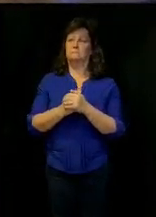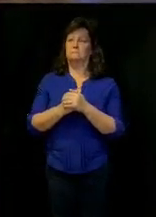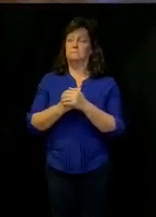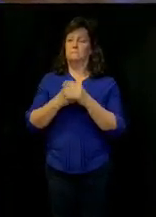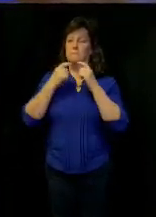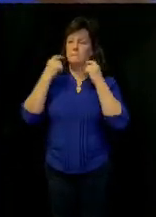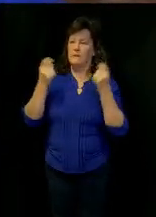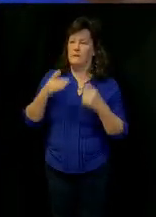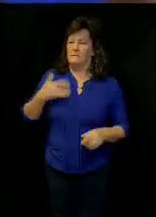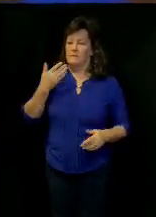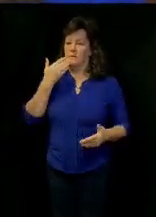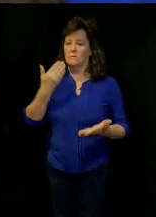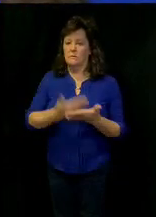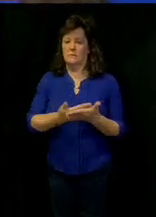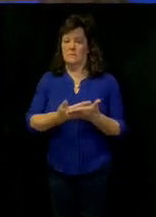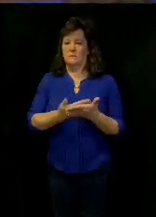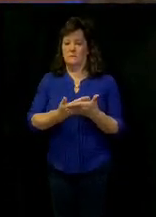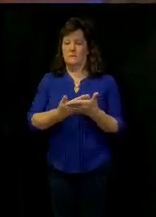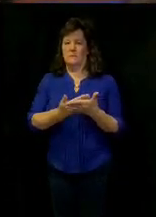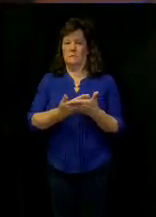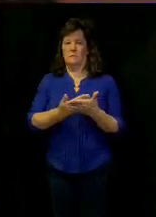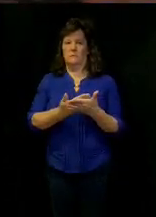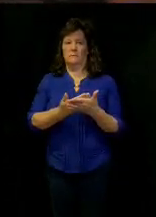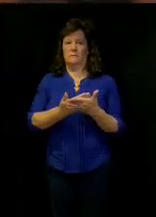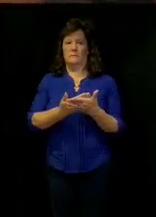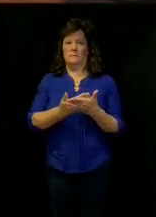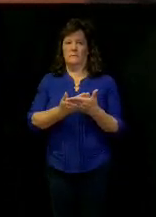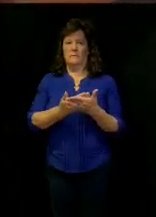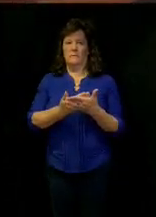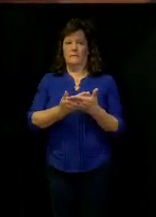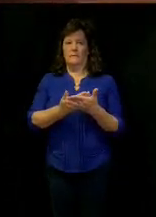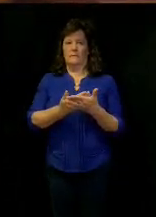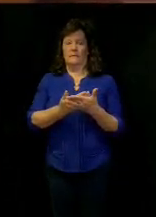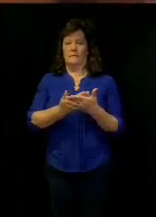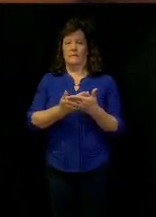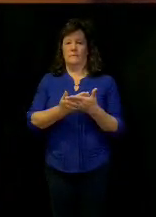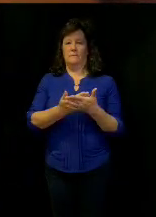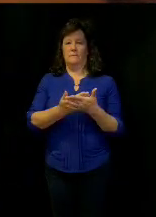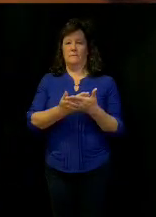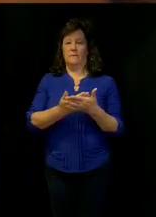Sin feels good. If not, no one would ever be tempted to do it.